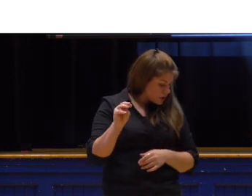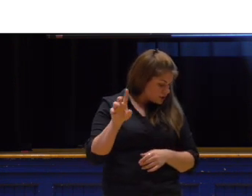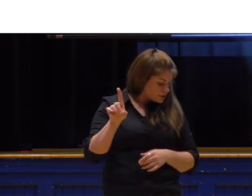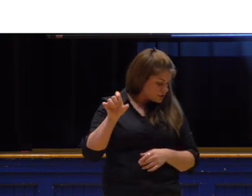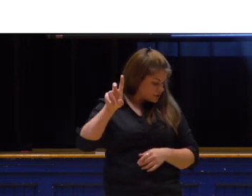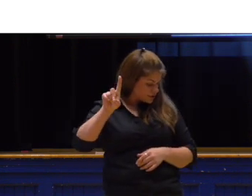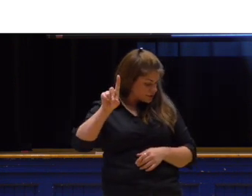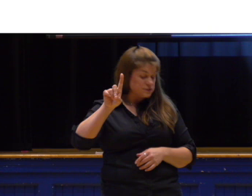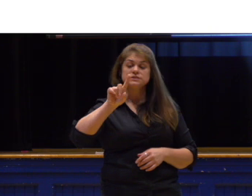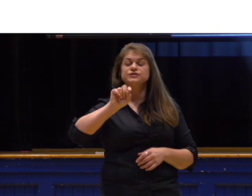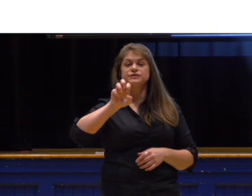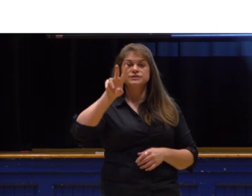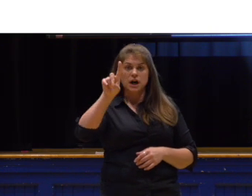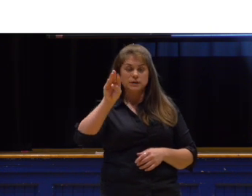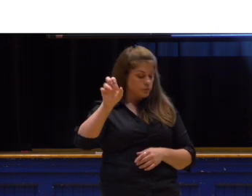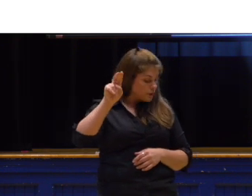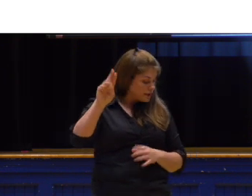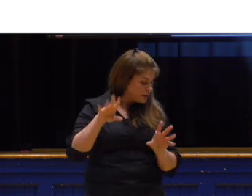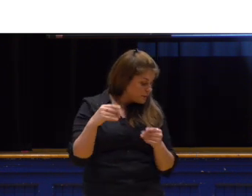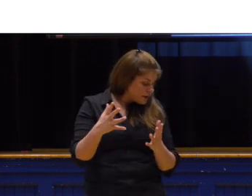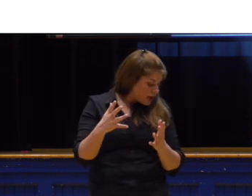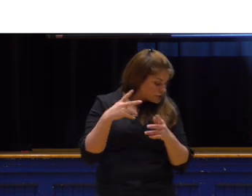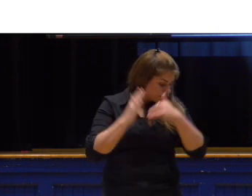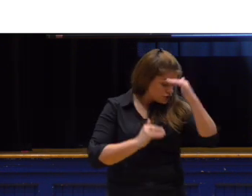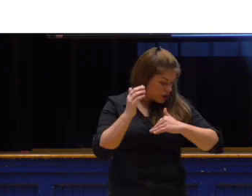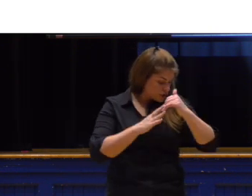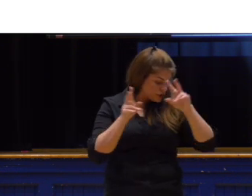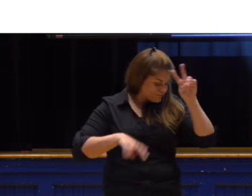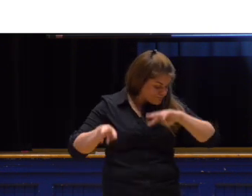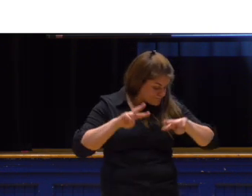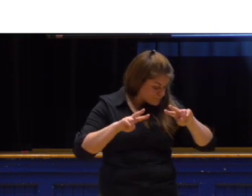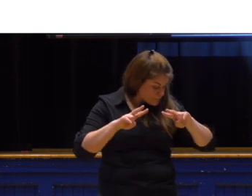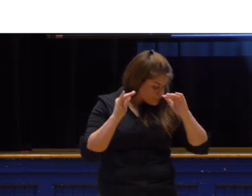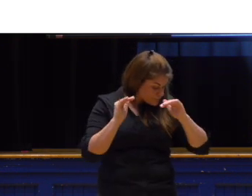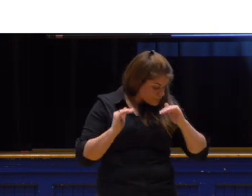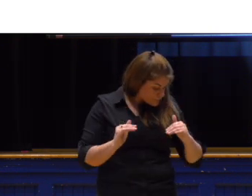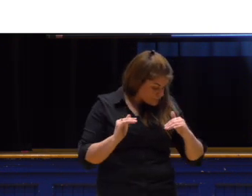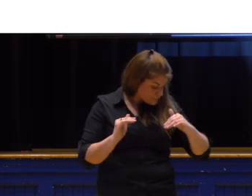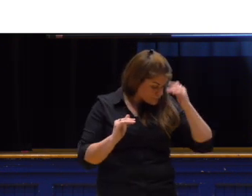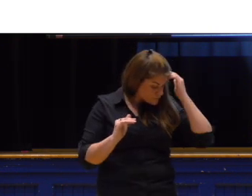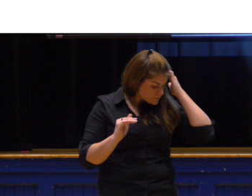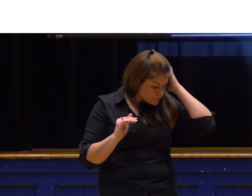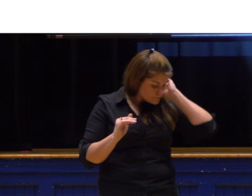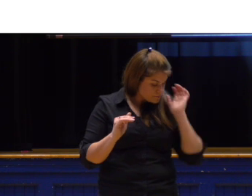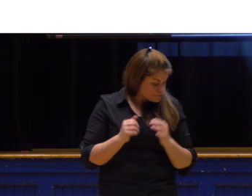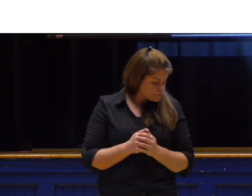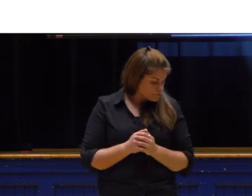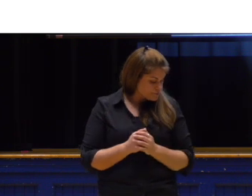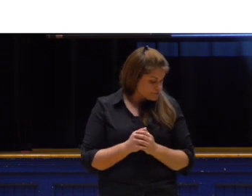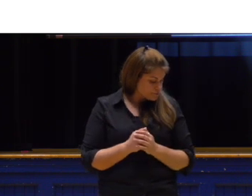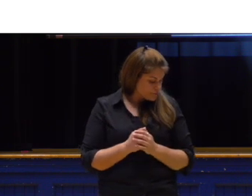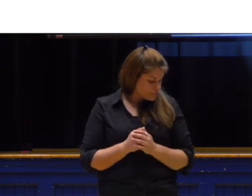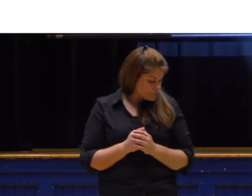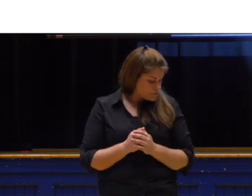Hendricks support and oversee construction operations. Dan Rassicott is the legislative representative, helping with much of the outreach